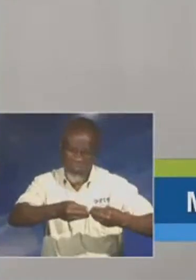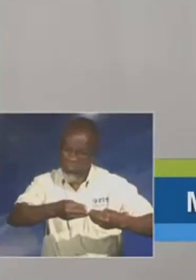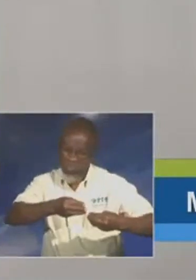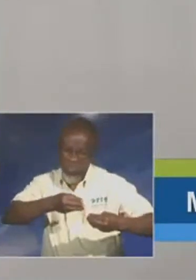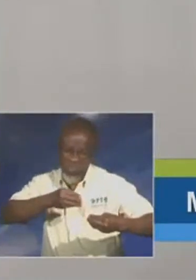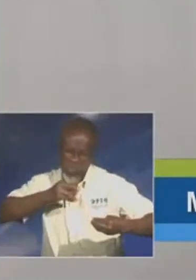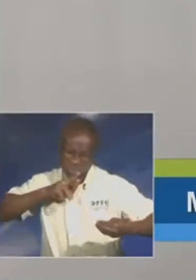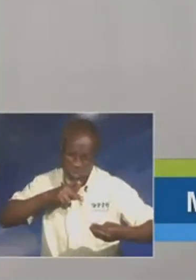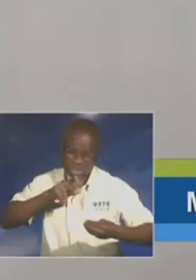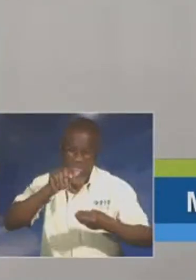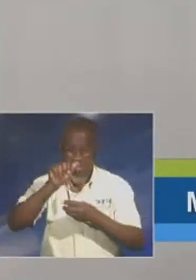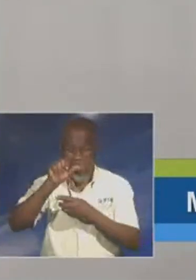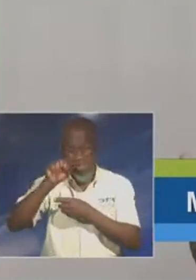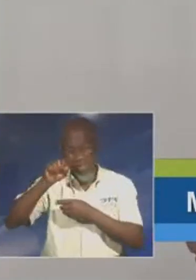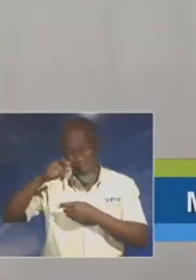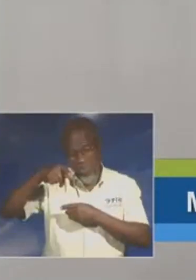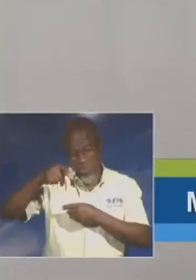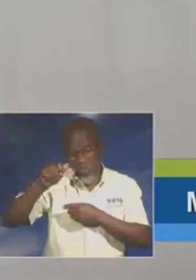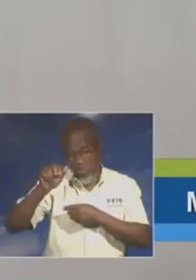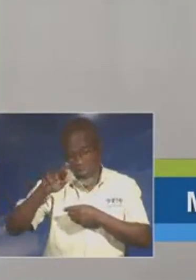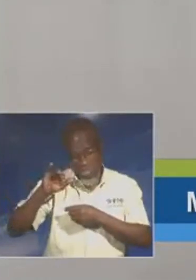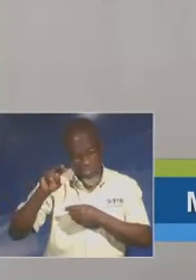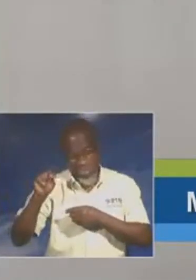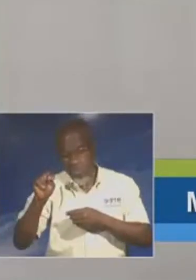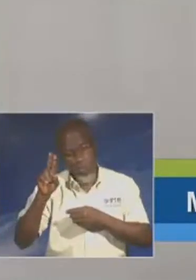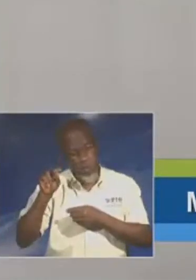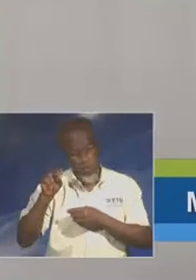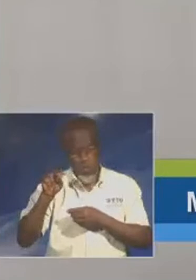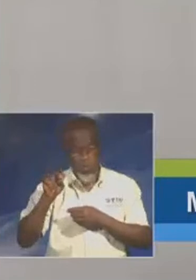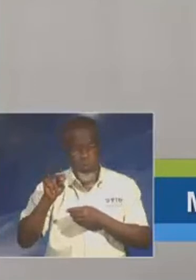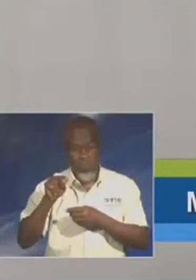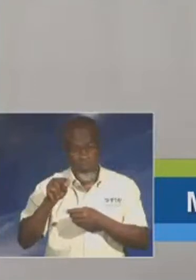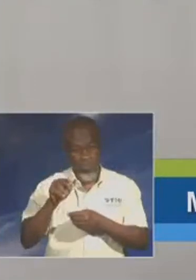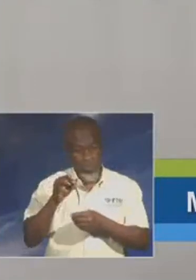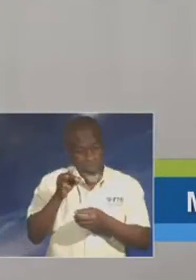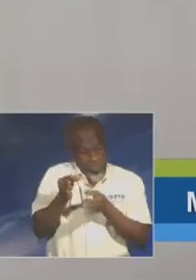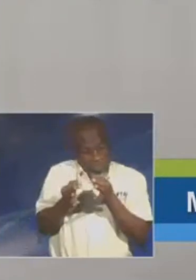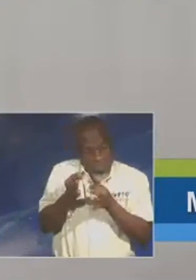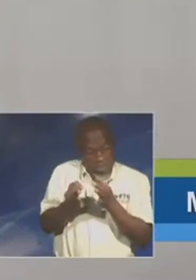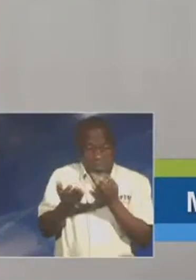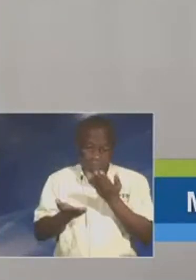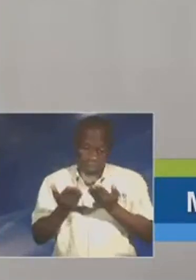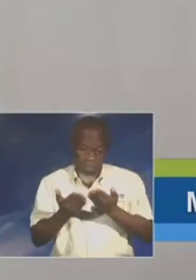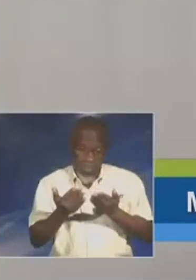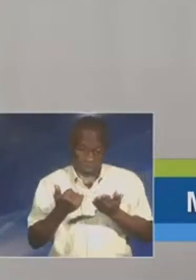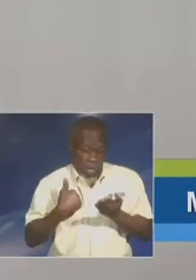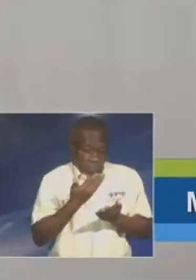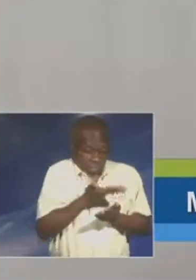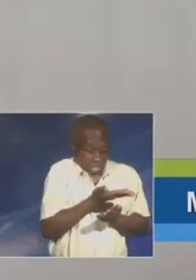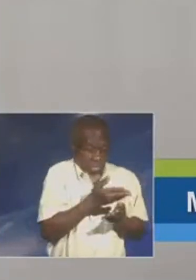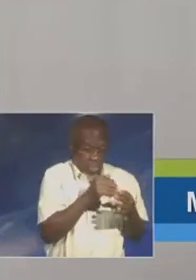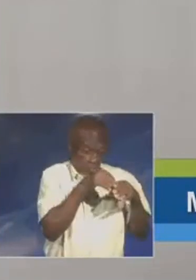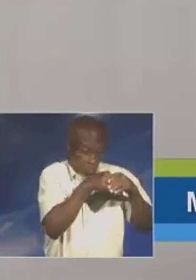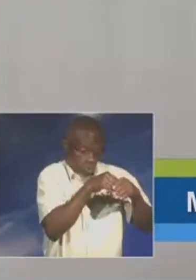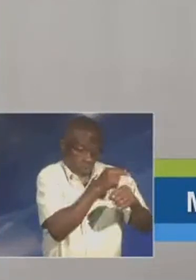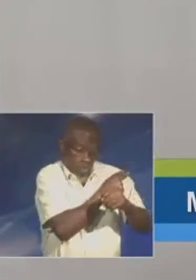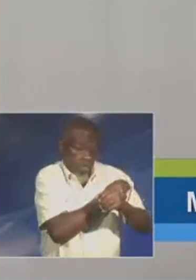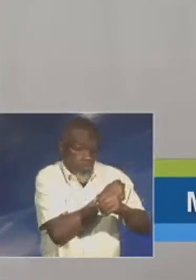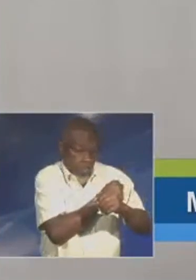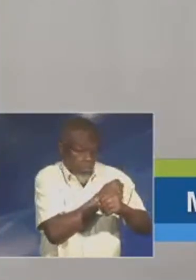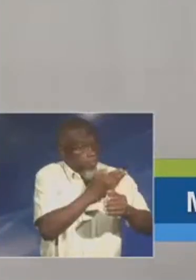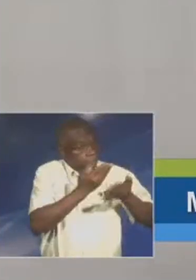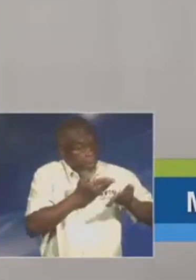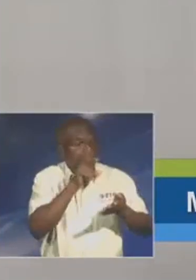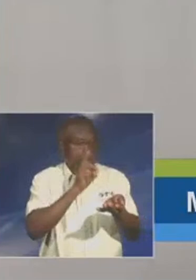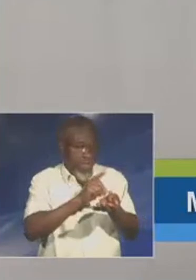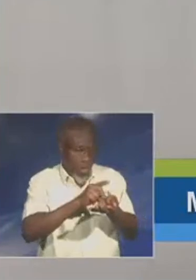few cases with that, unless, of course, you're in hospital and there are a few things that your doctor will recommend aspirin for. But for the